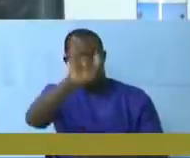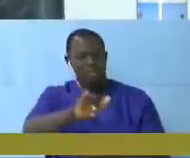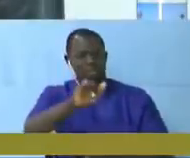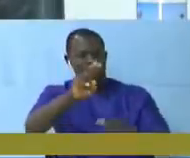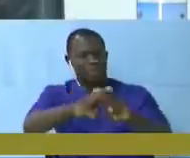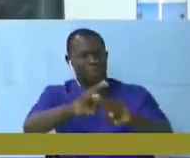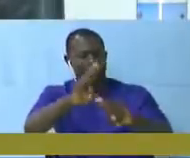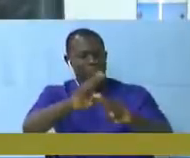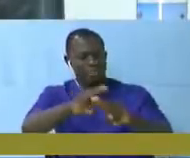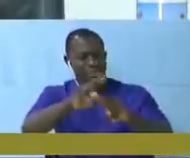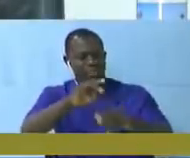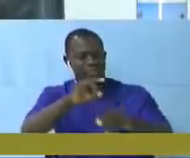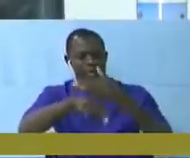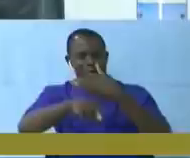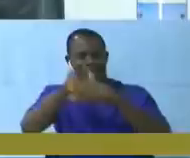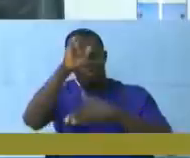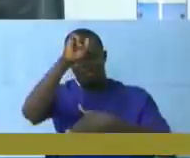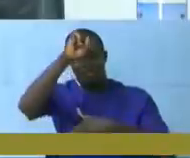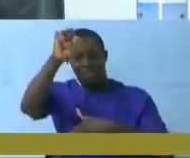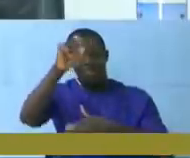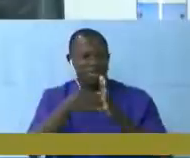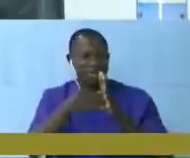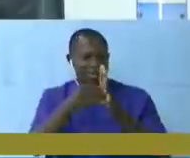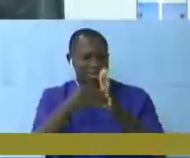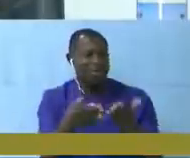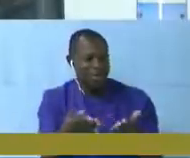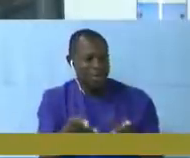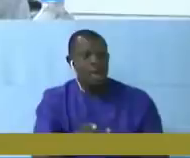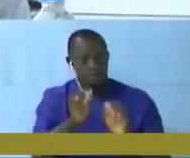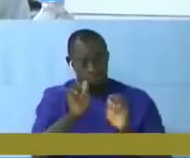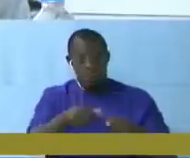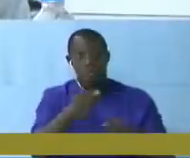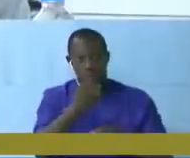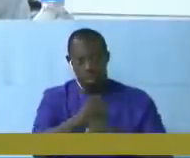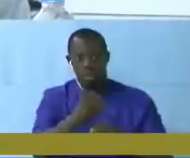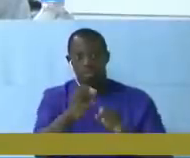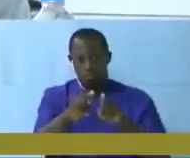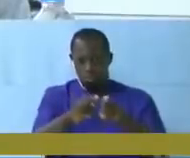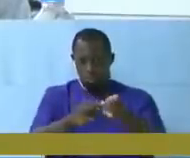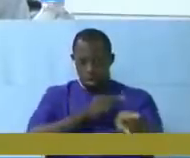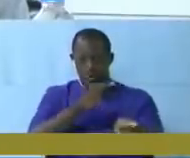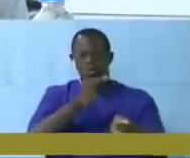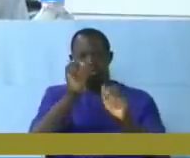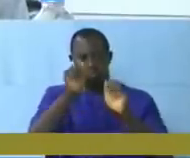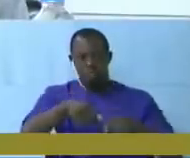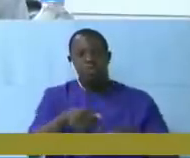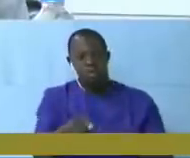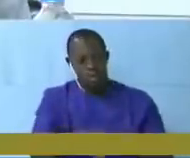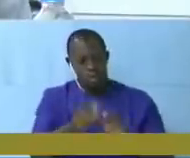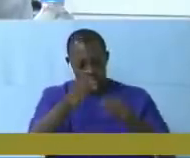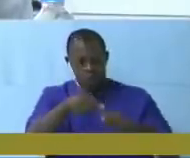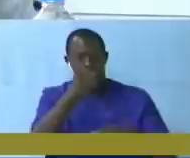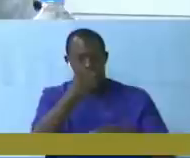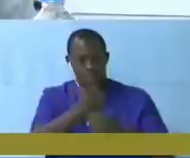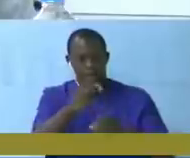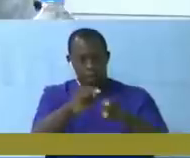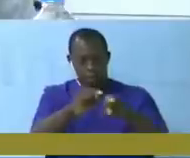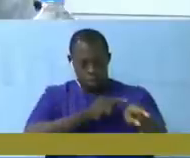Ñaar fukki at ñaar mu jité réew mi. And it could have been longer. Te mënon na gëna wessu